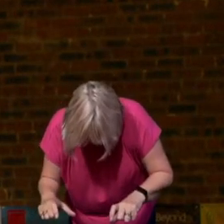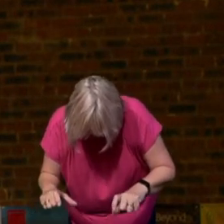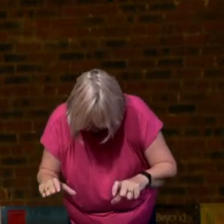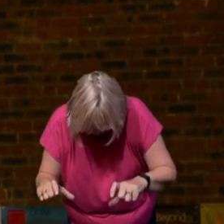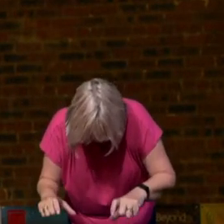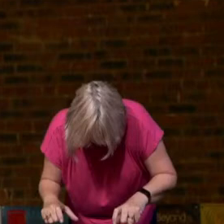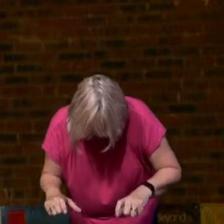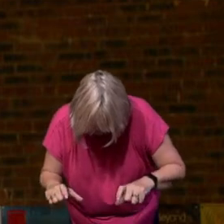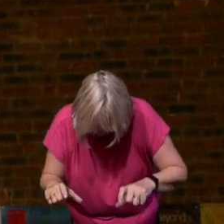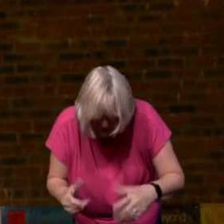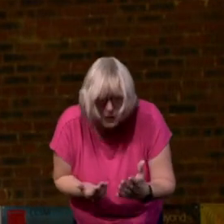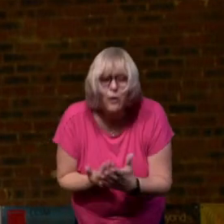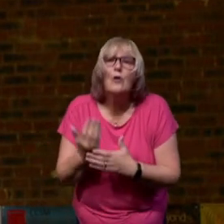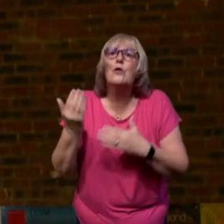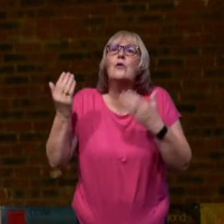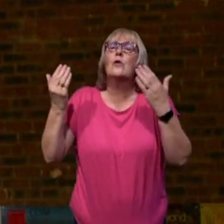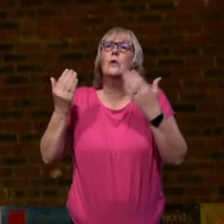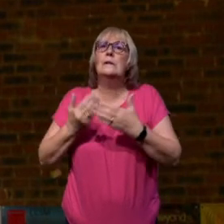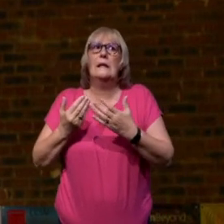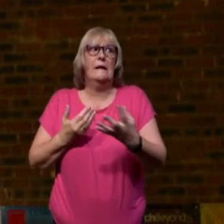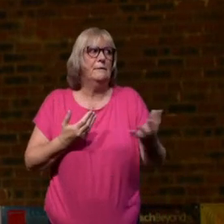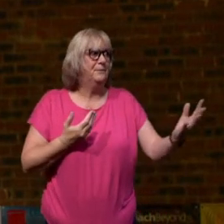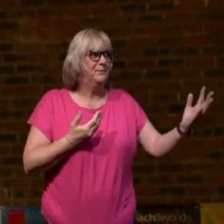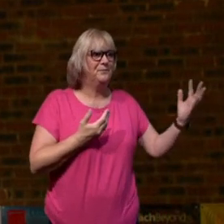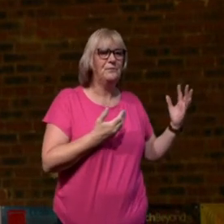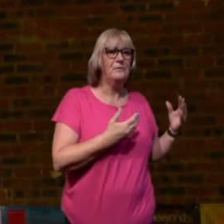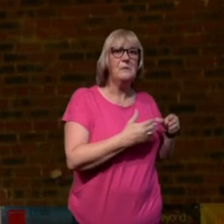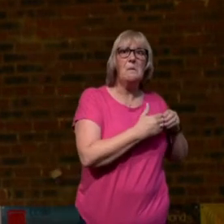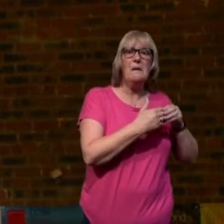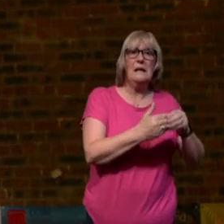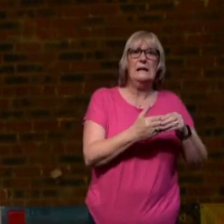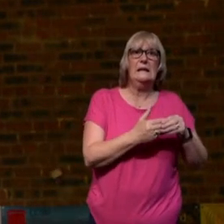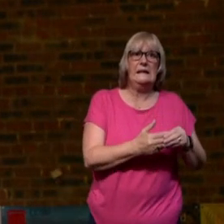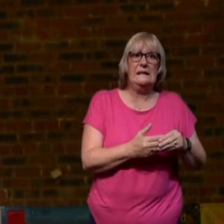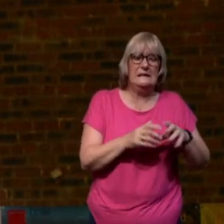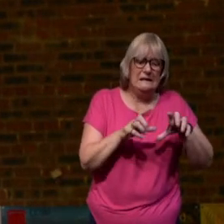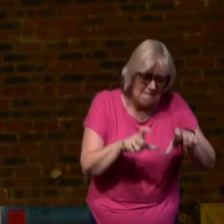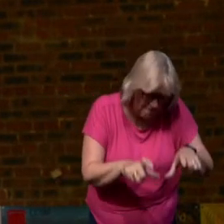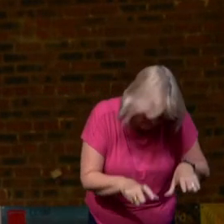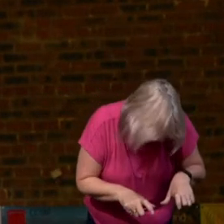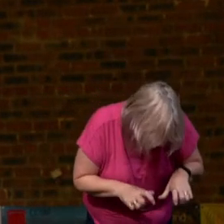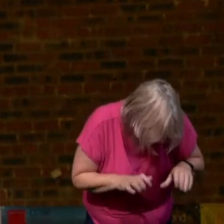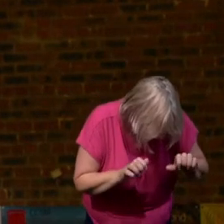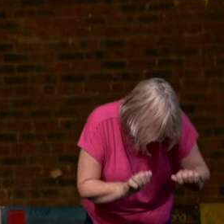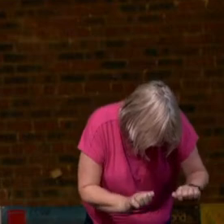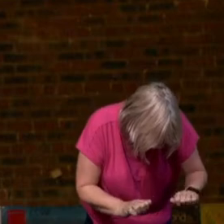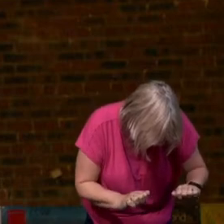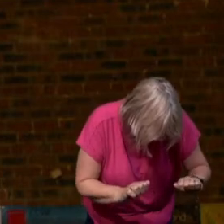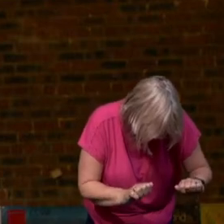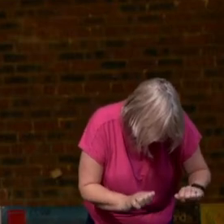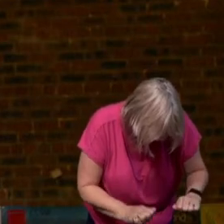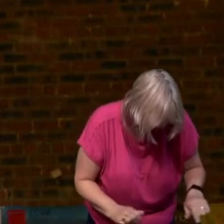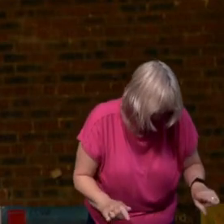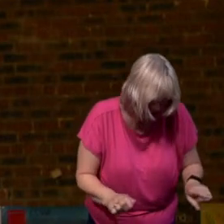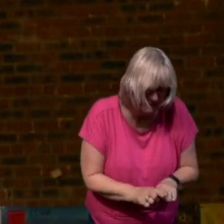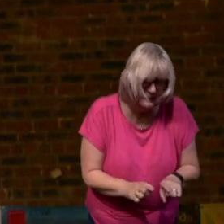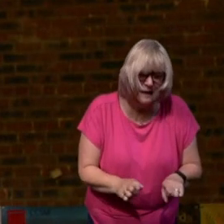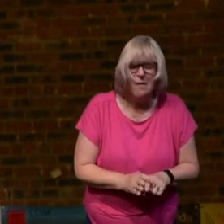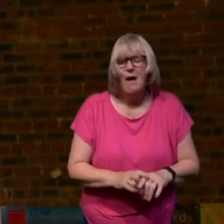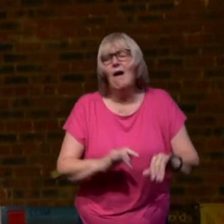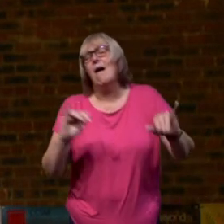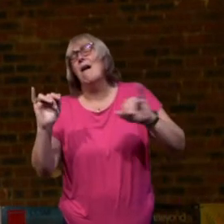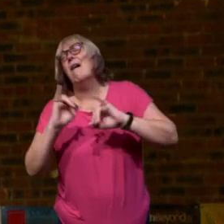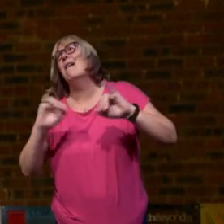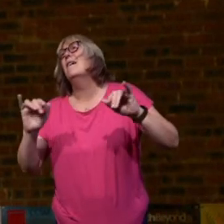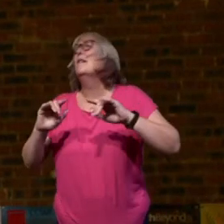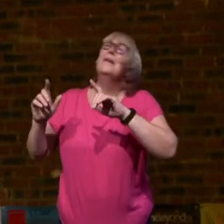evening. The elders of Israel did the same and sprinkled dust on their heads. And Joshua said, "Alas, sovereign